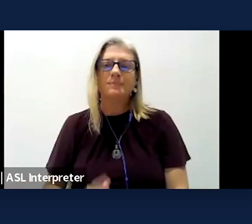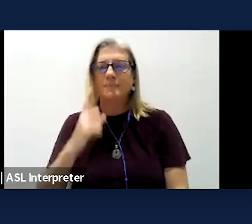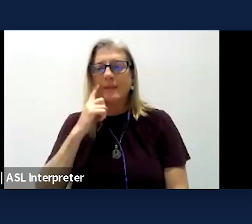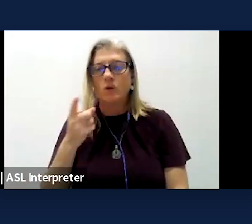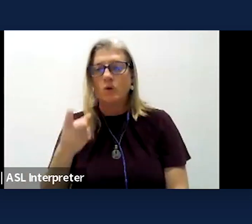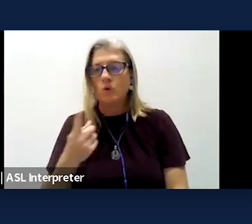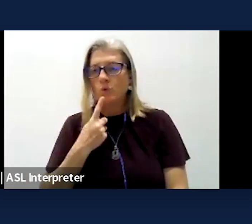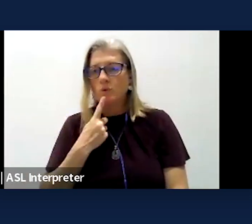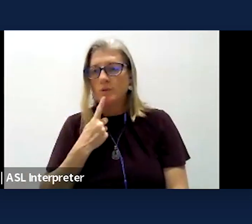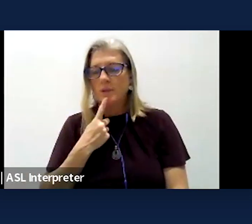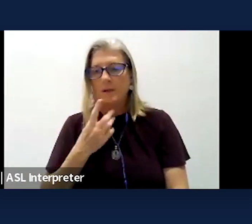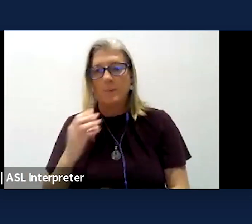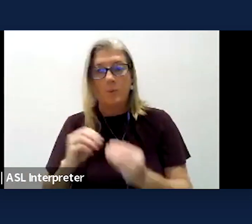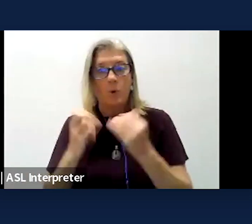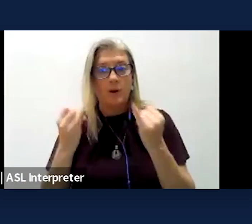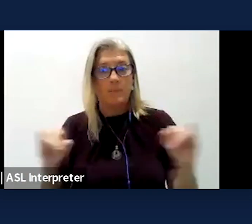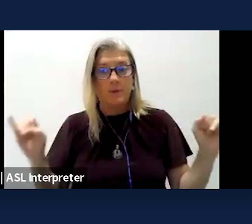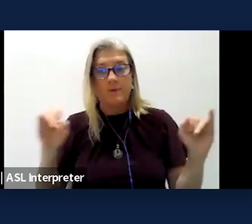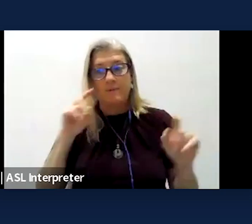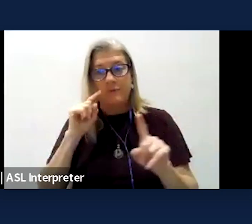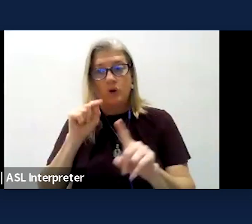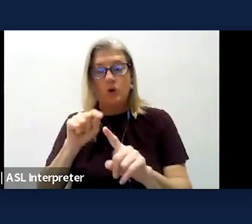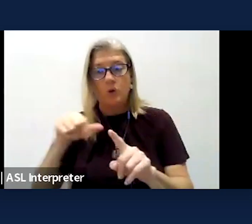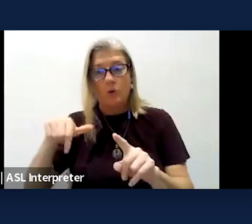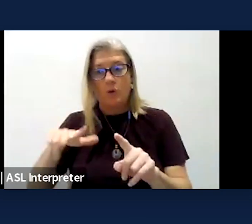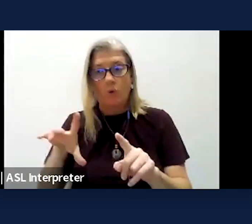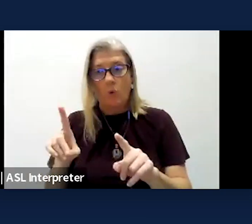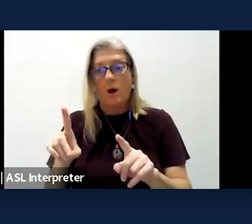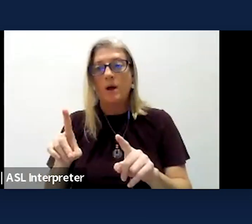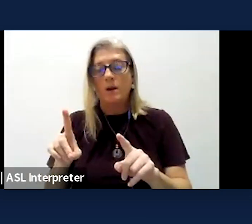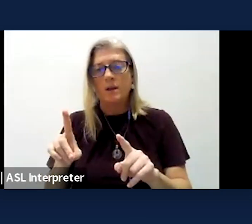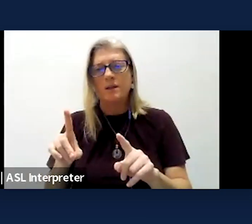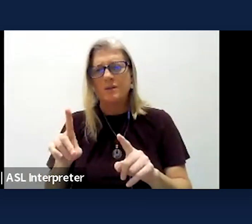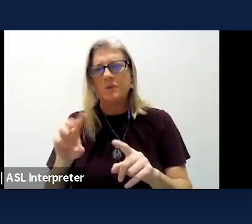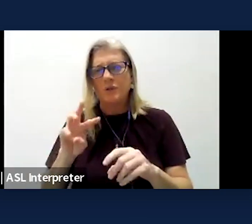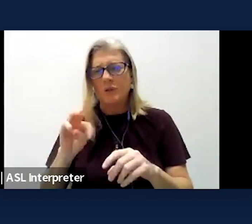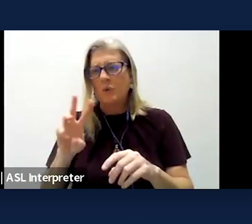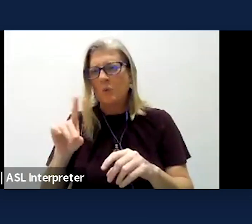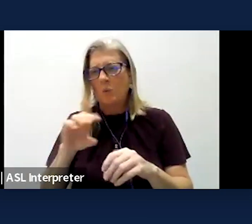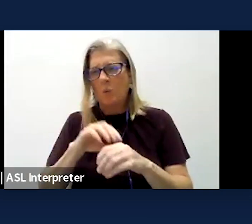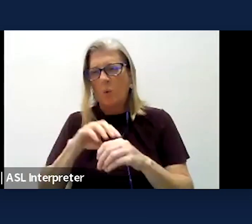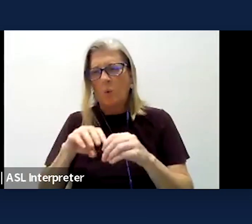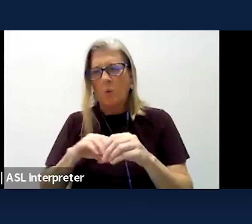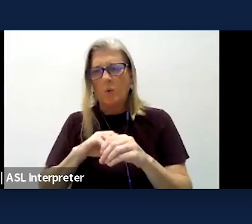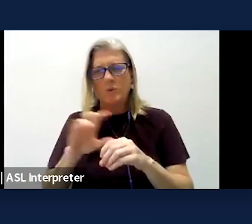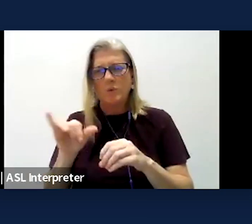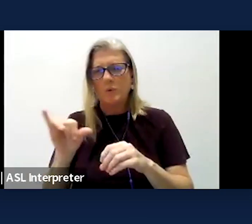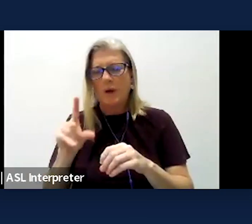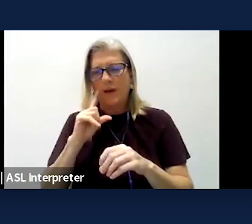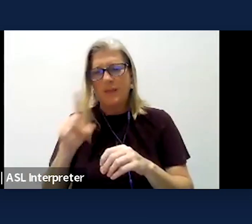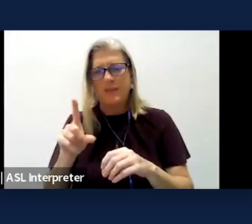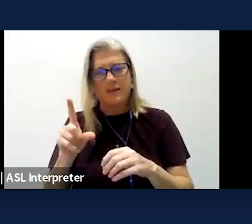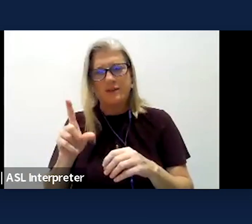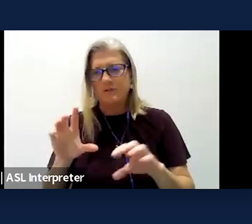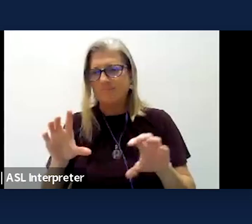you said, being more independent for you, being a quad, and especially with the wound, I think it's